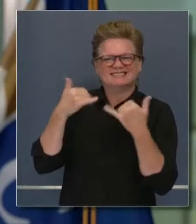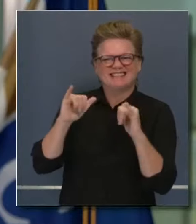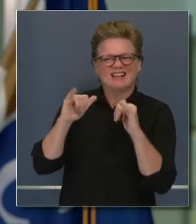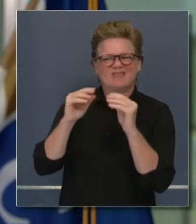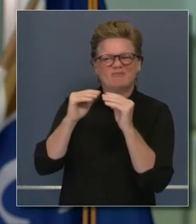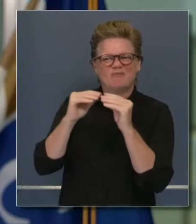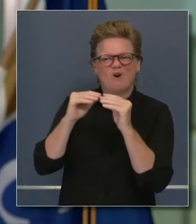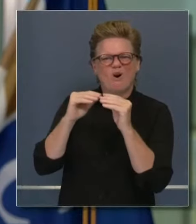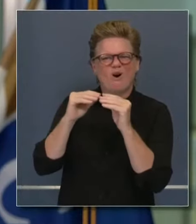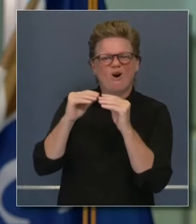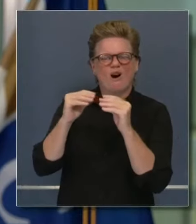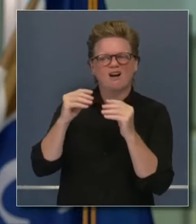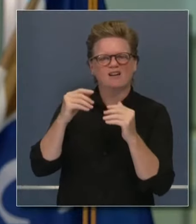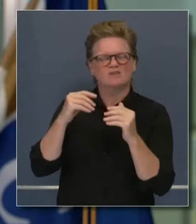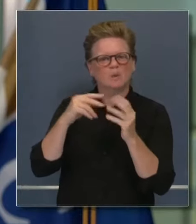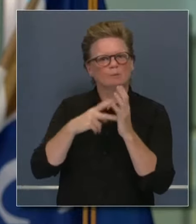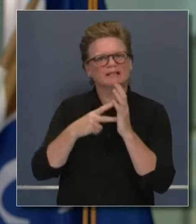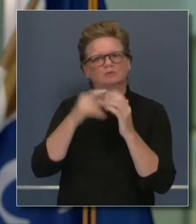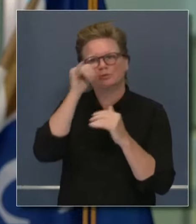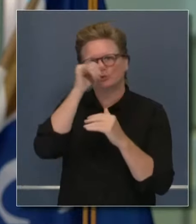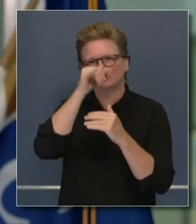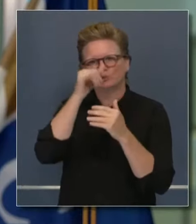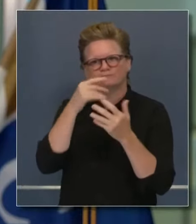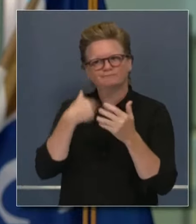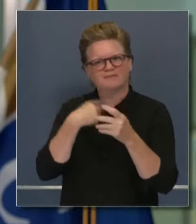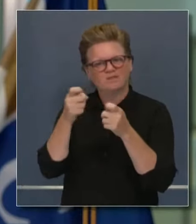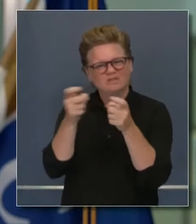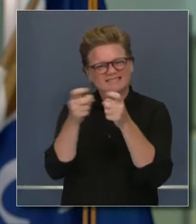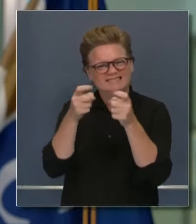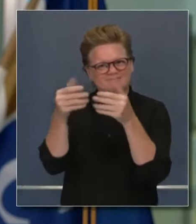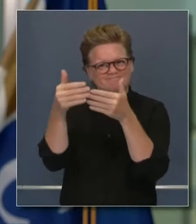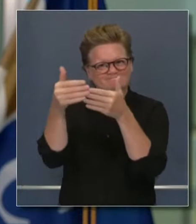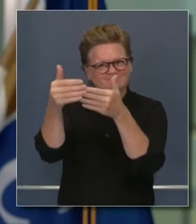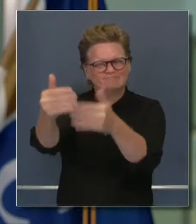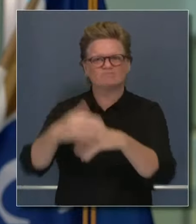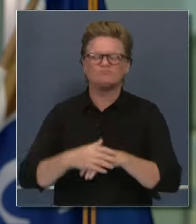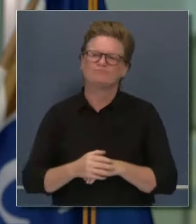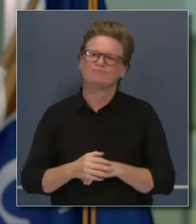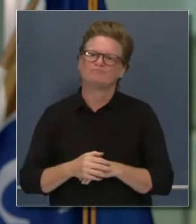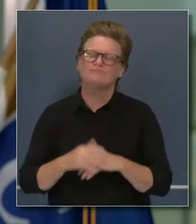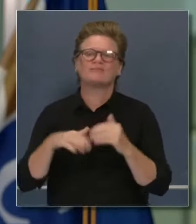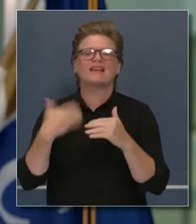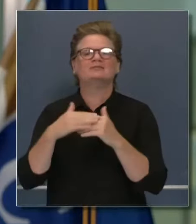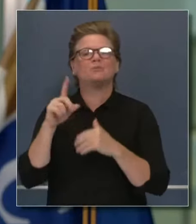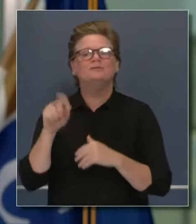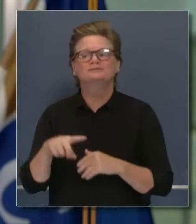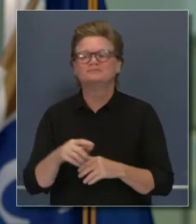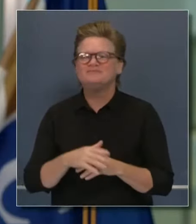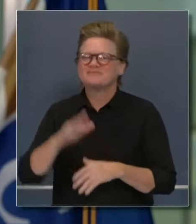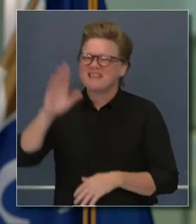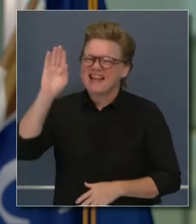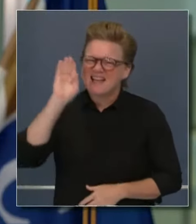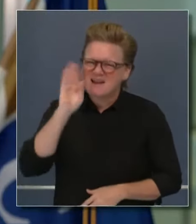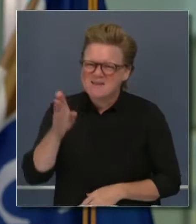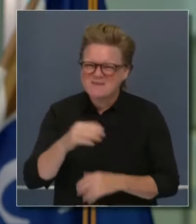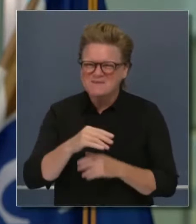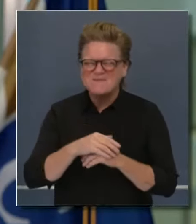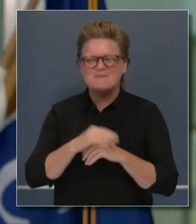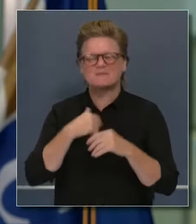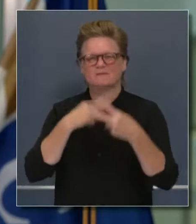Hi, Governor. My question is in two parts. When it comes to the reopening of indoors, is the decline